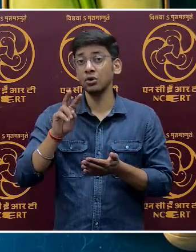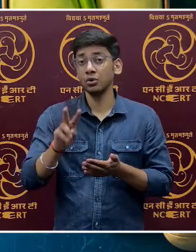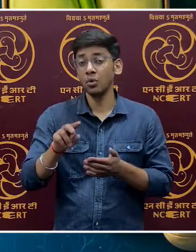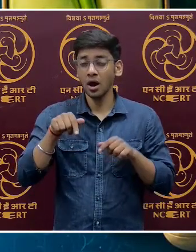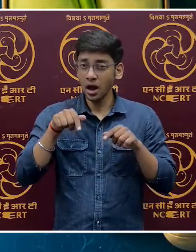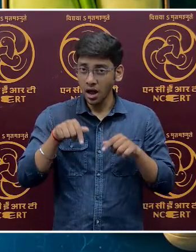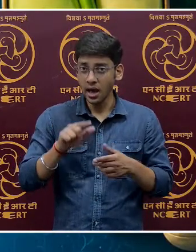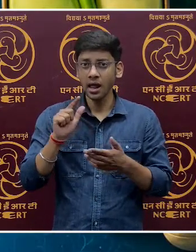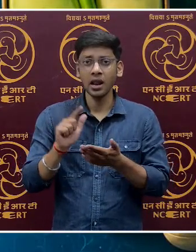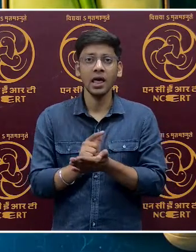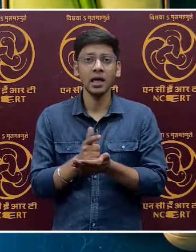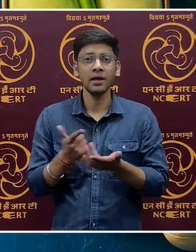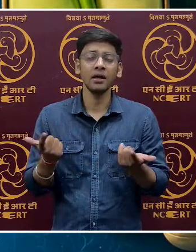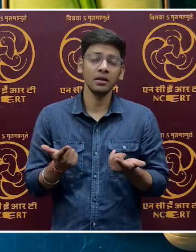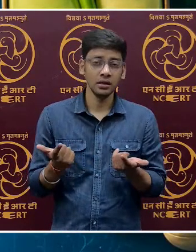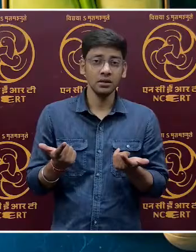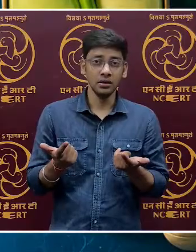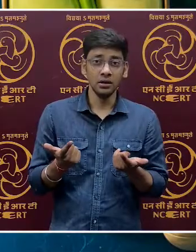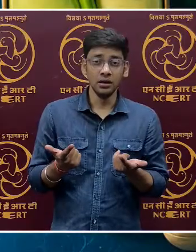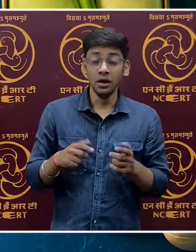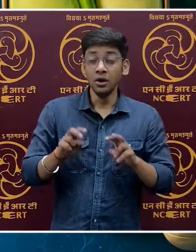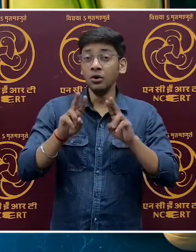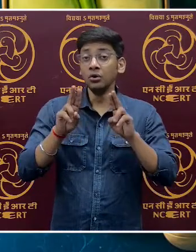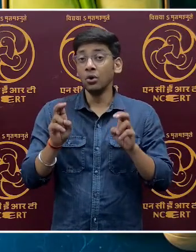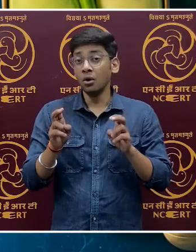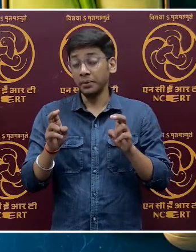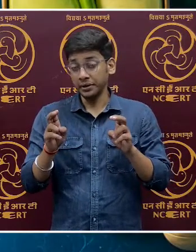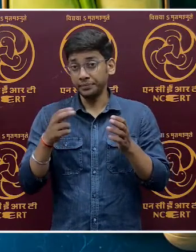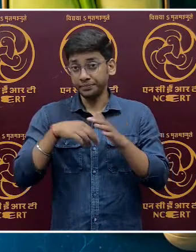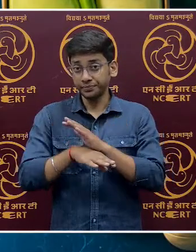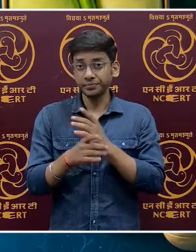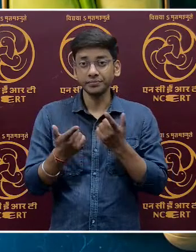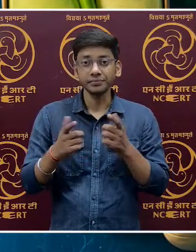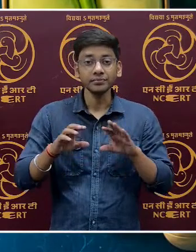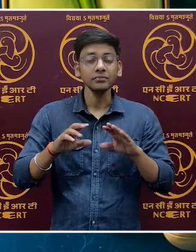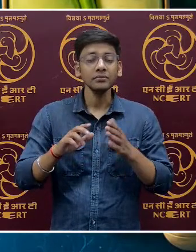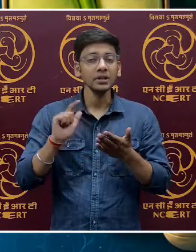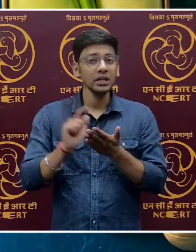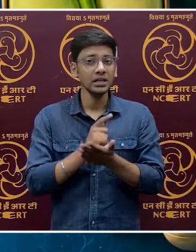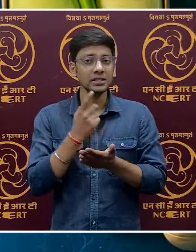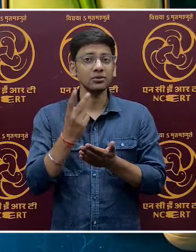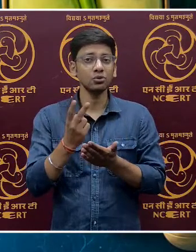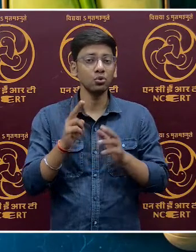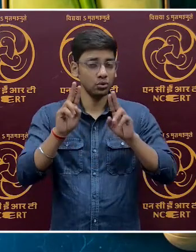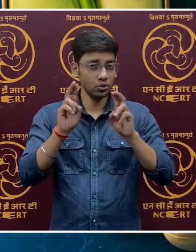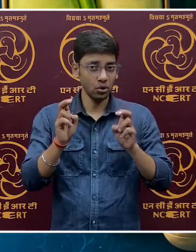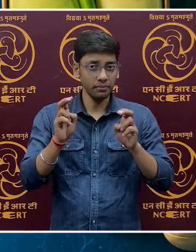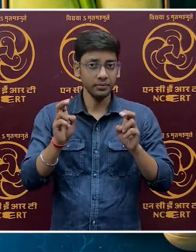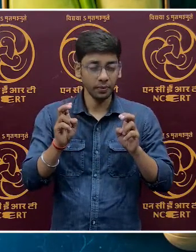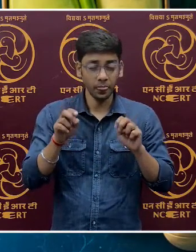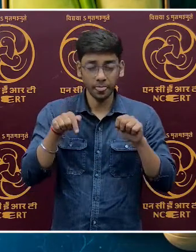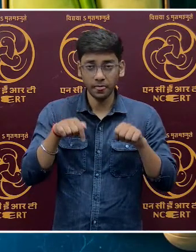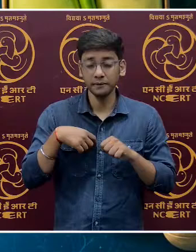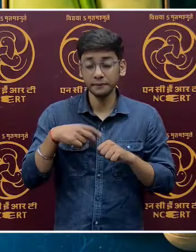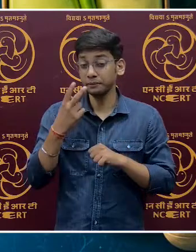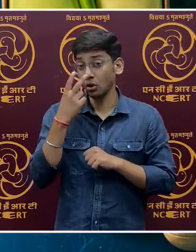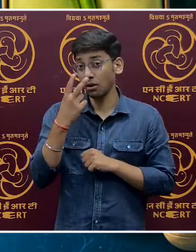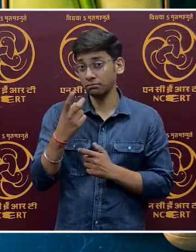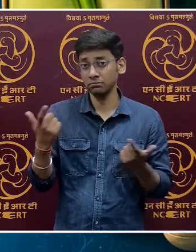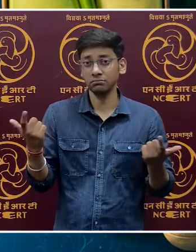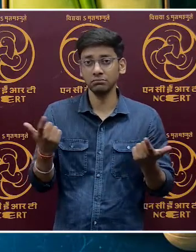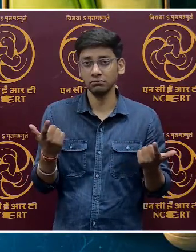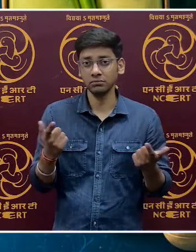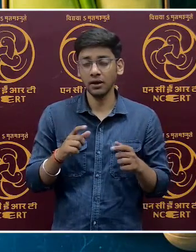we are giving a simulation on the topic which covers under the chapter 2, and what we had observed in our platform, in